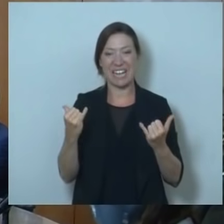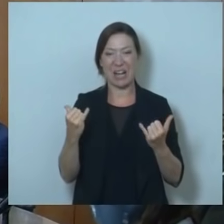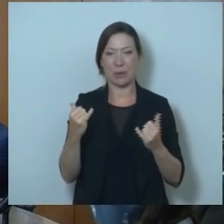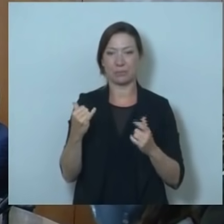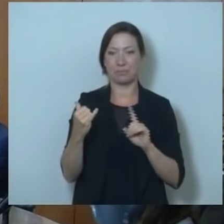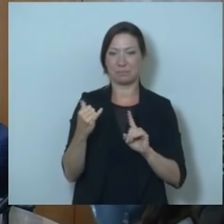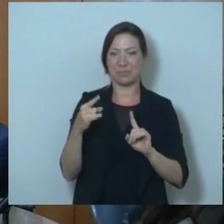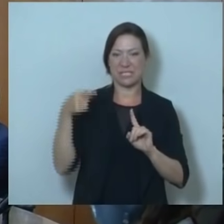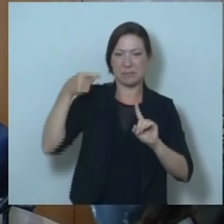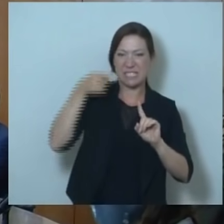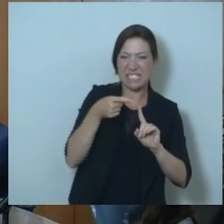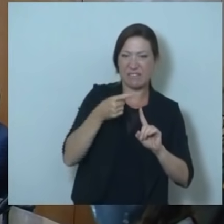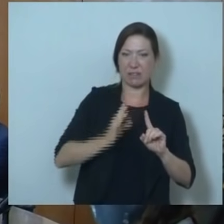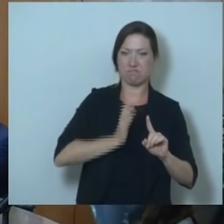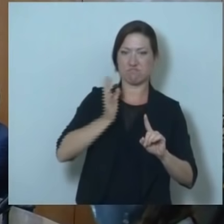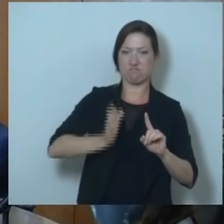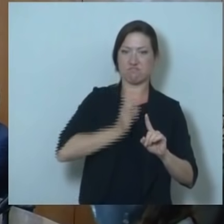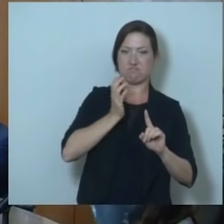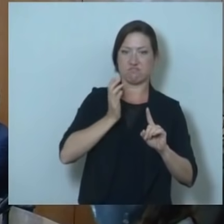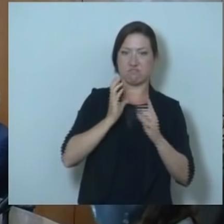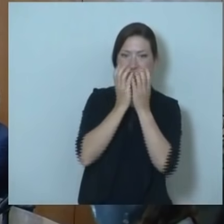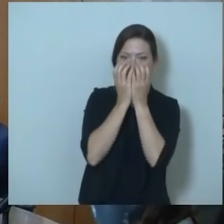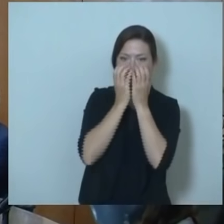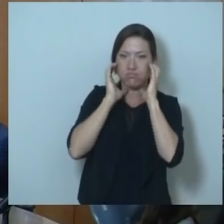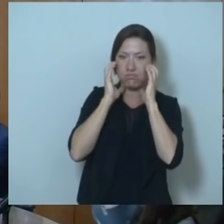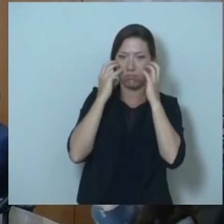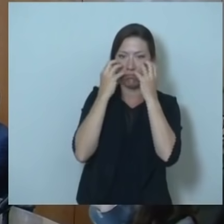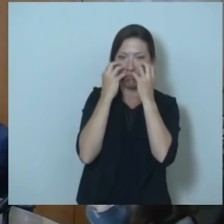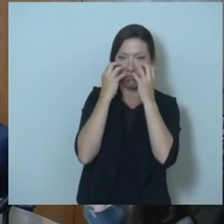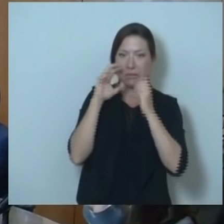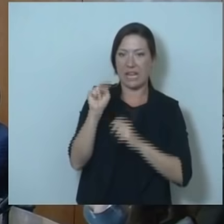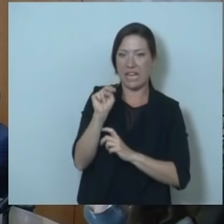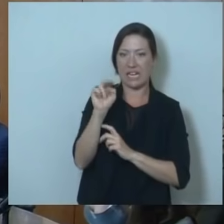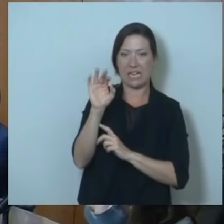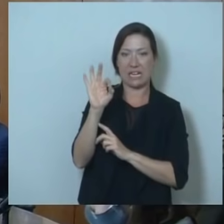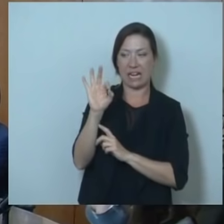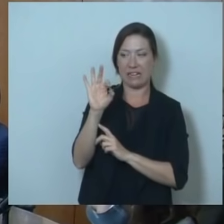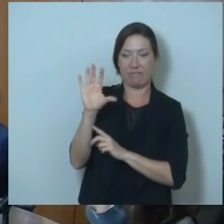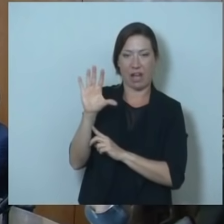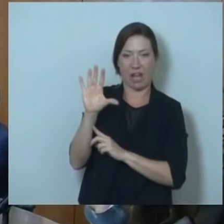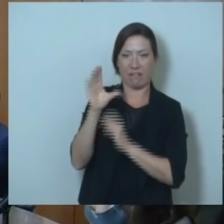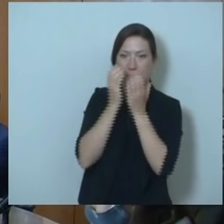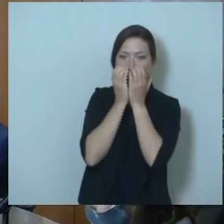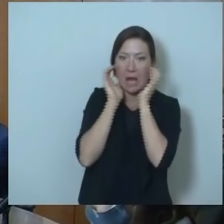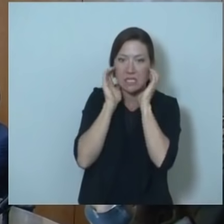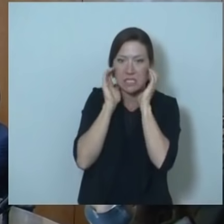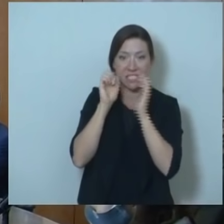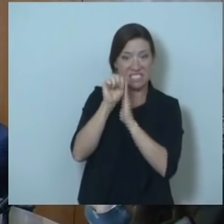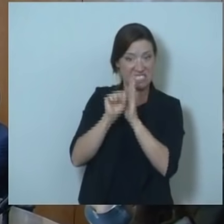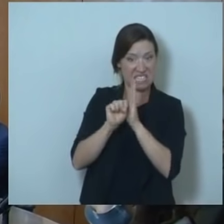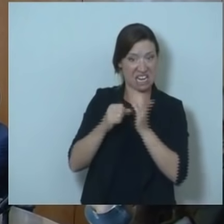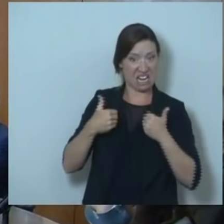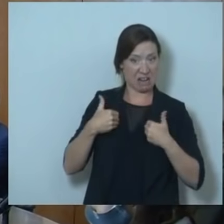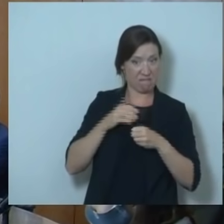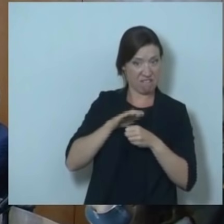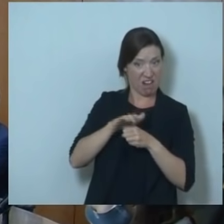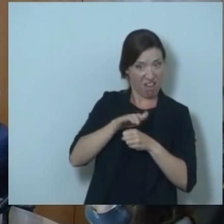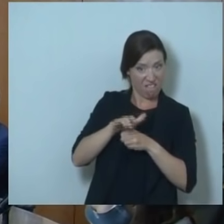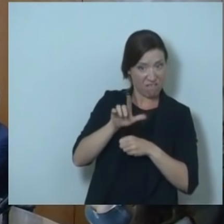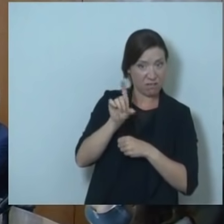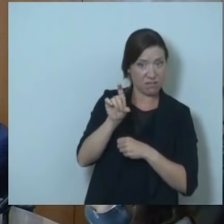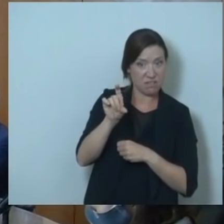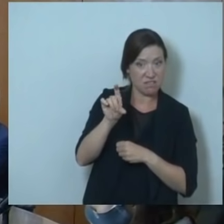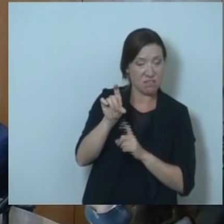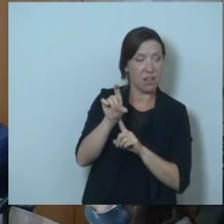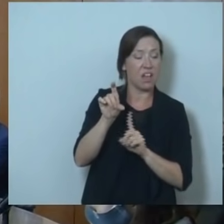N95 masks, has the state been able to acquire an adequate number of those N95 masks yet? And can you tell us where within the state and